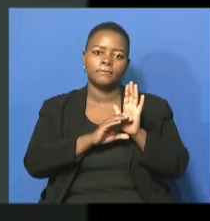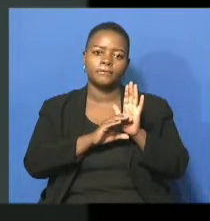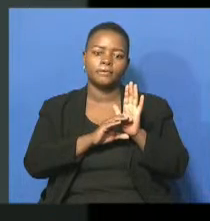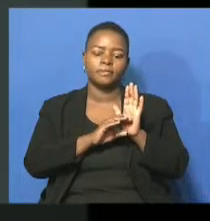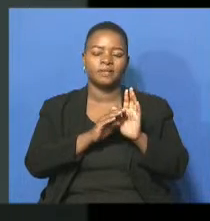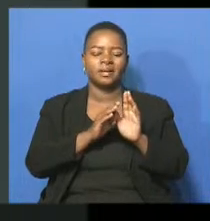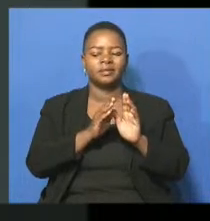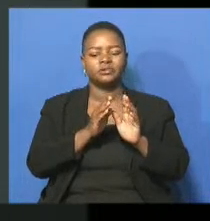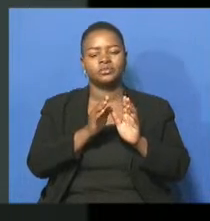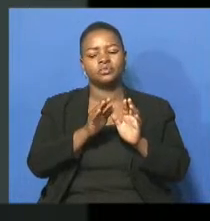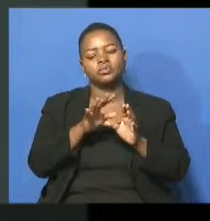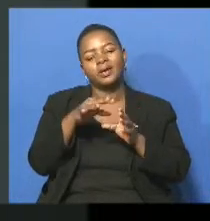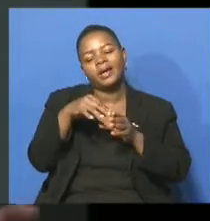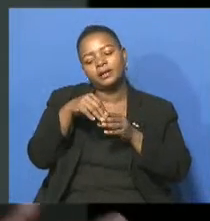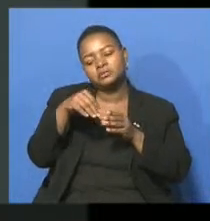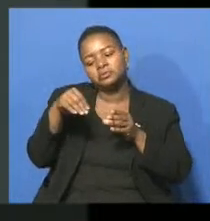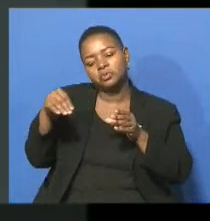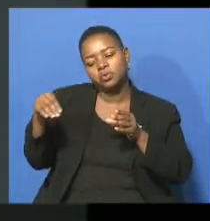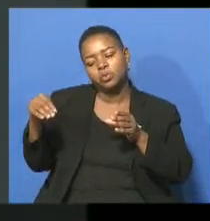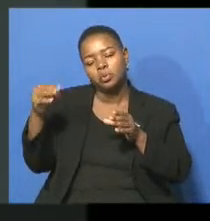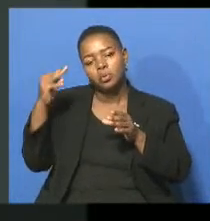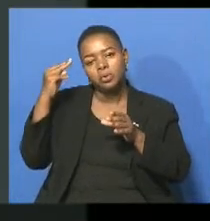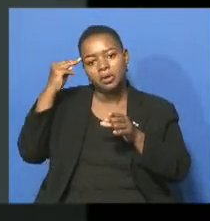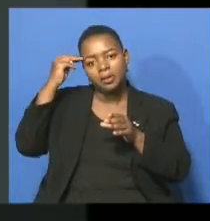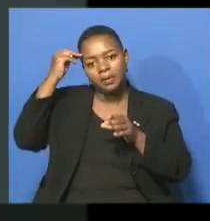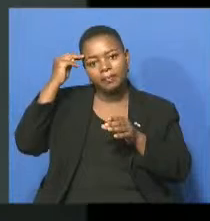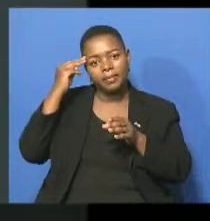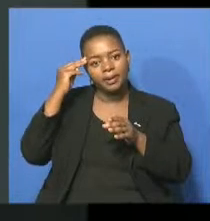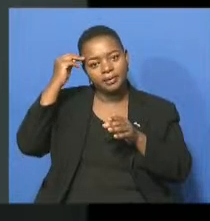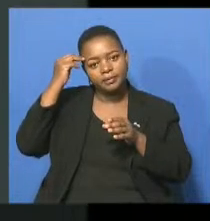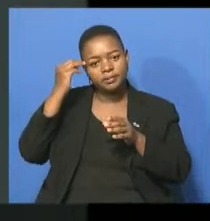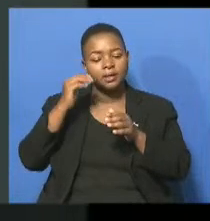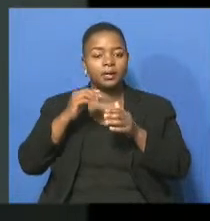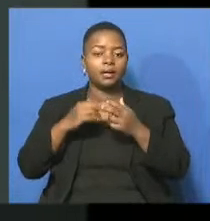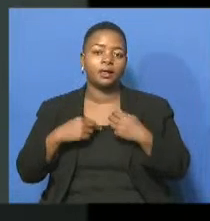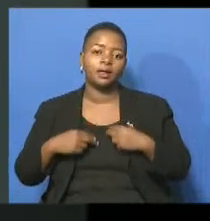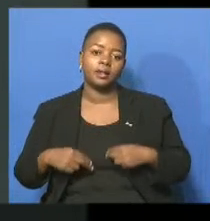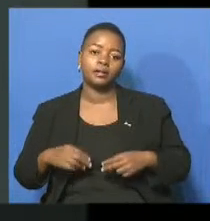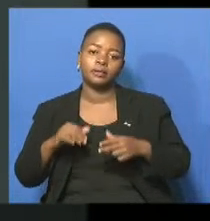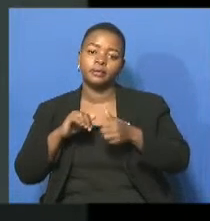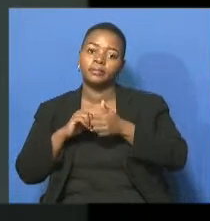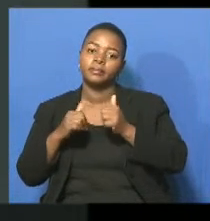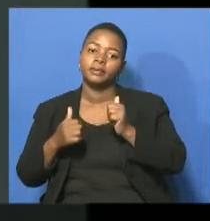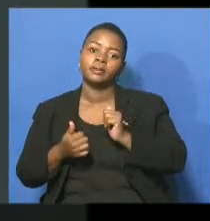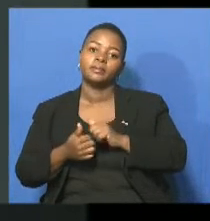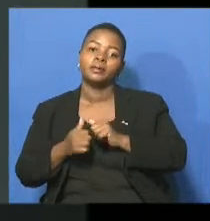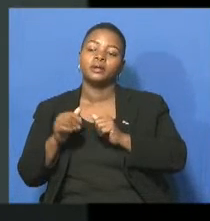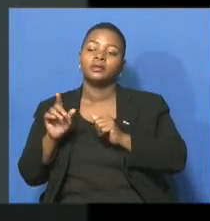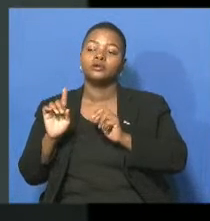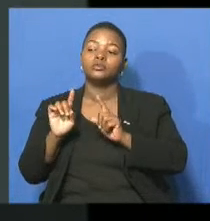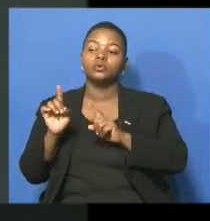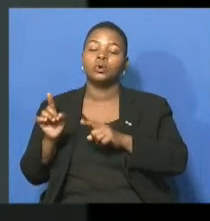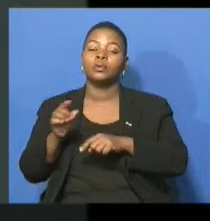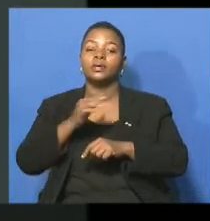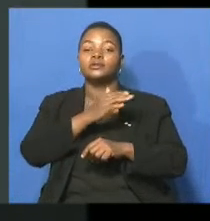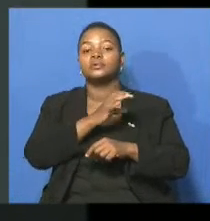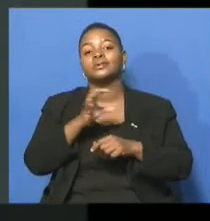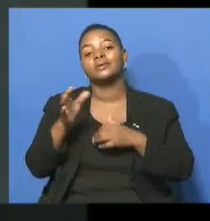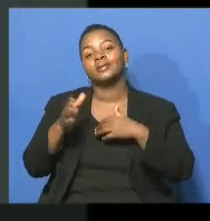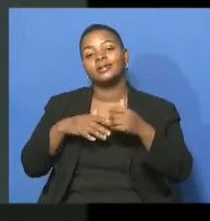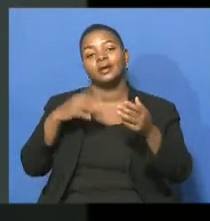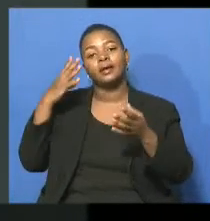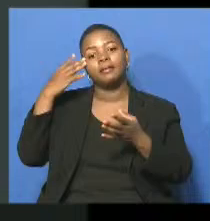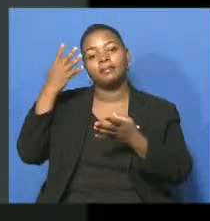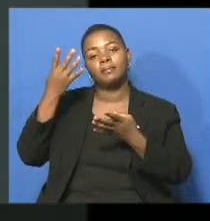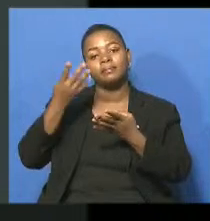criminal justice system to the treatment services. So this has been called the